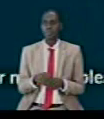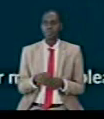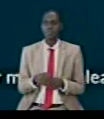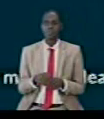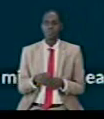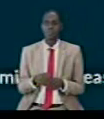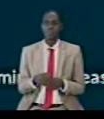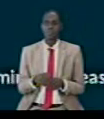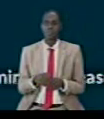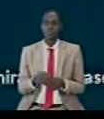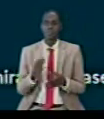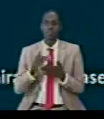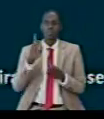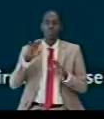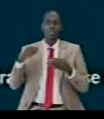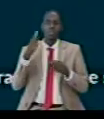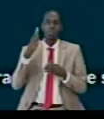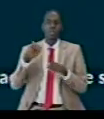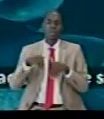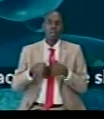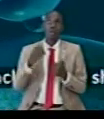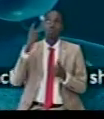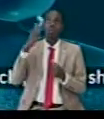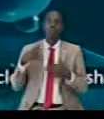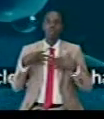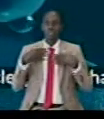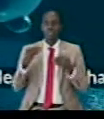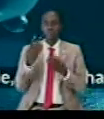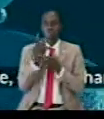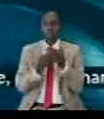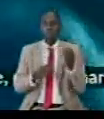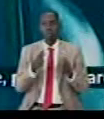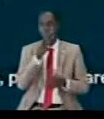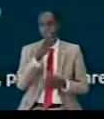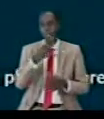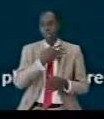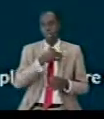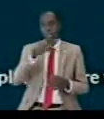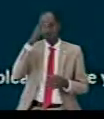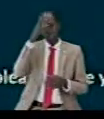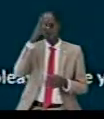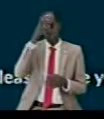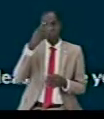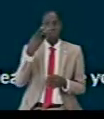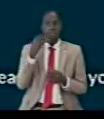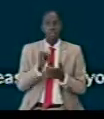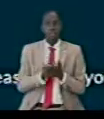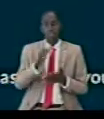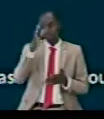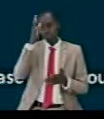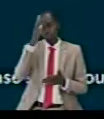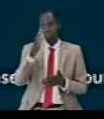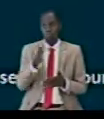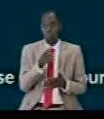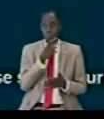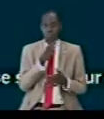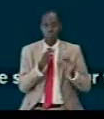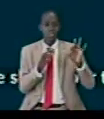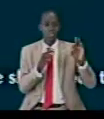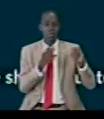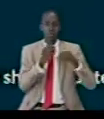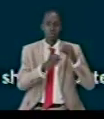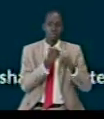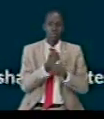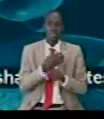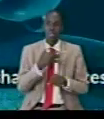God healed his mother and his father. According to his writing, his parents, 92 and 71 years